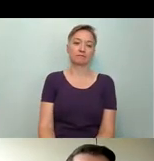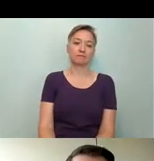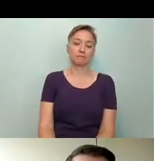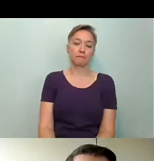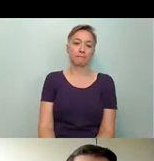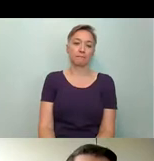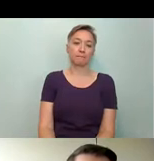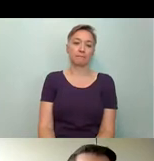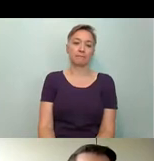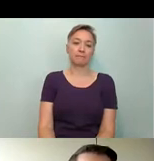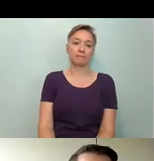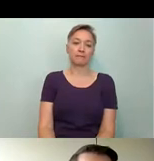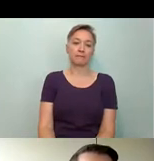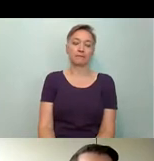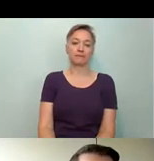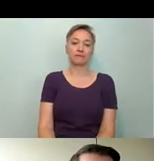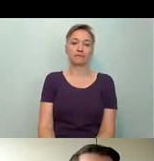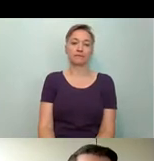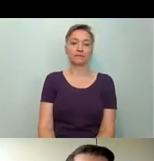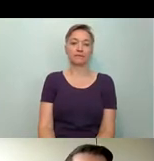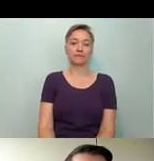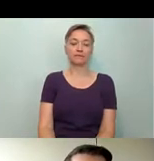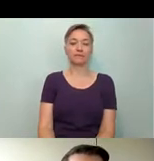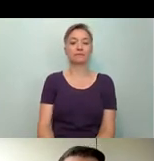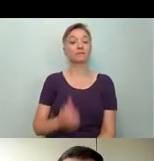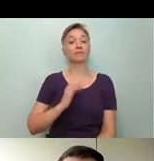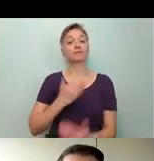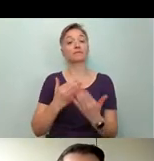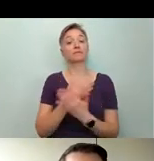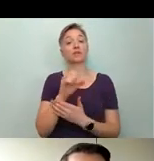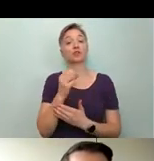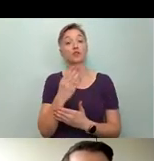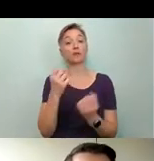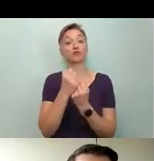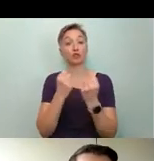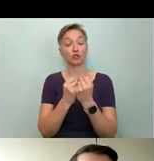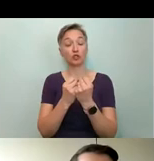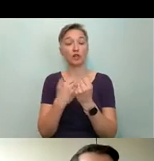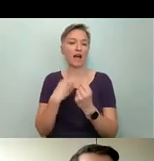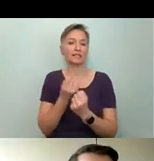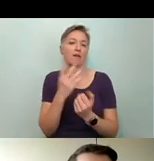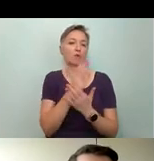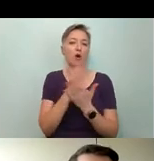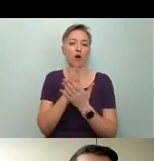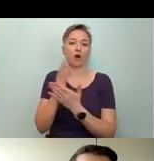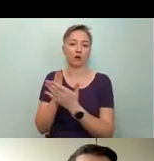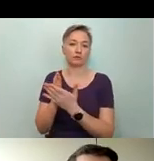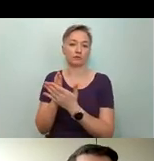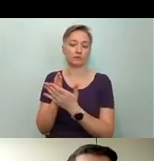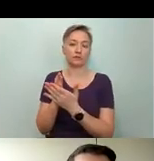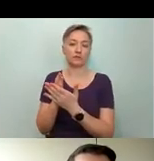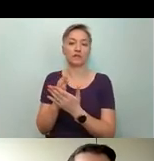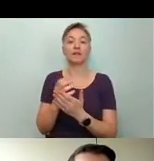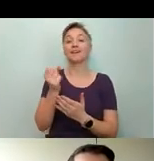So our new job structure will have several different elements that we wanted to just introduce you to today. And keep in mind, this is an